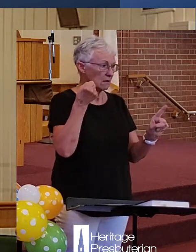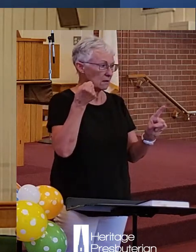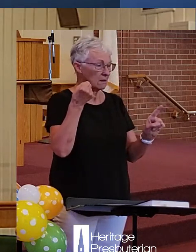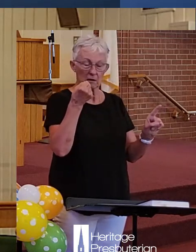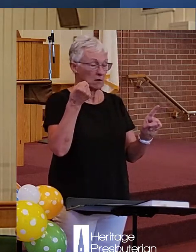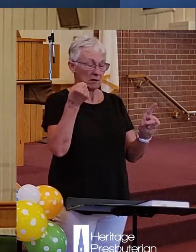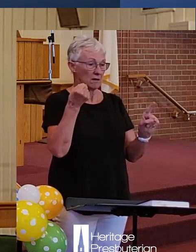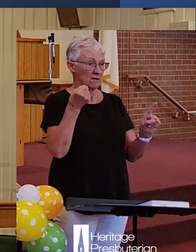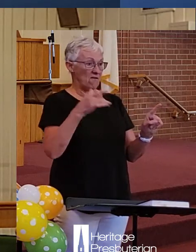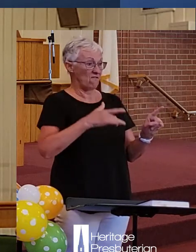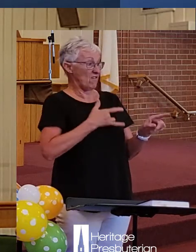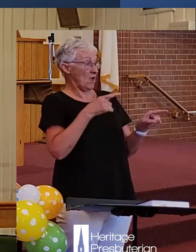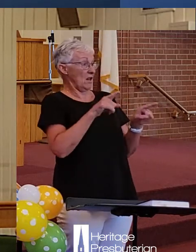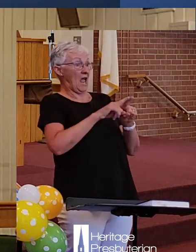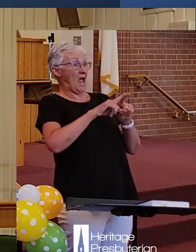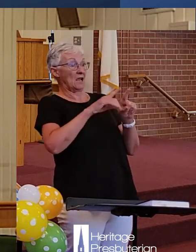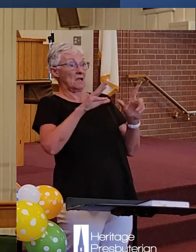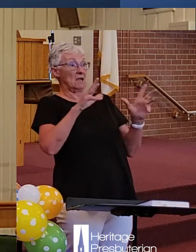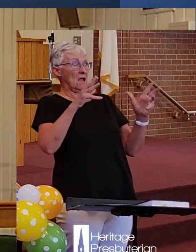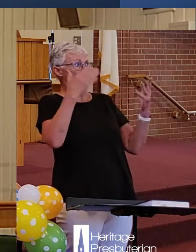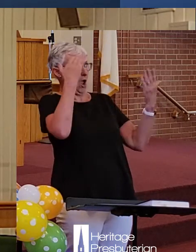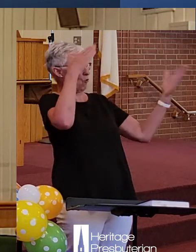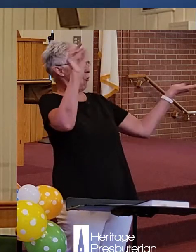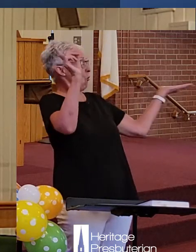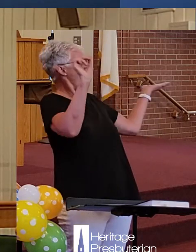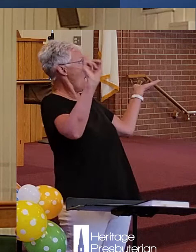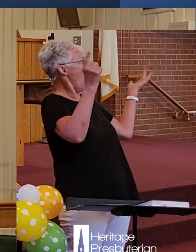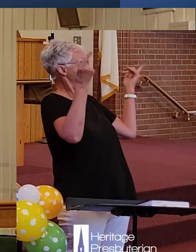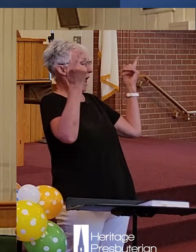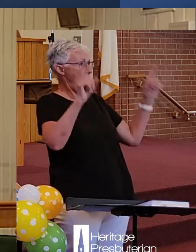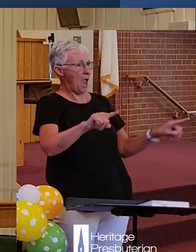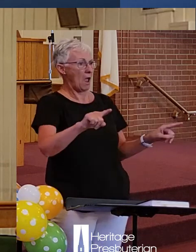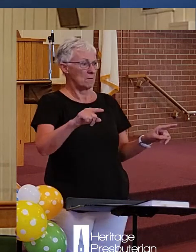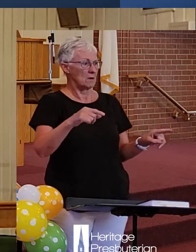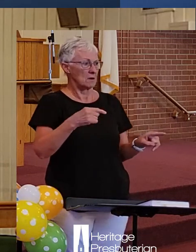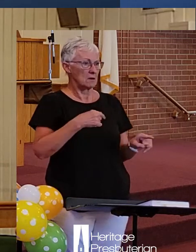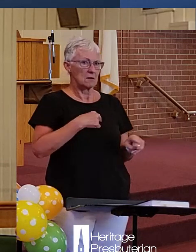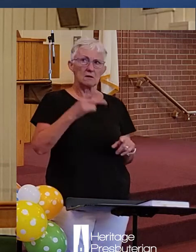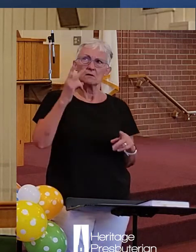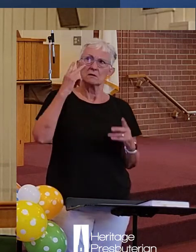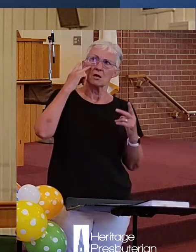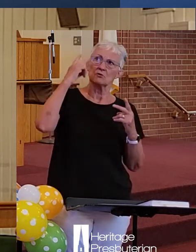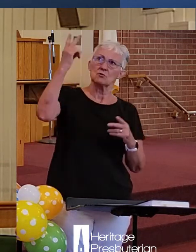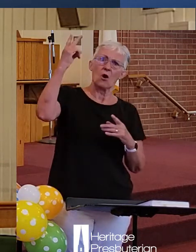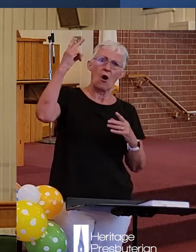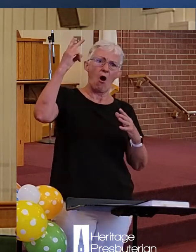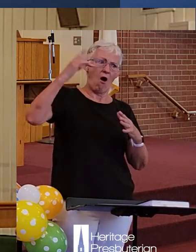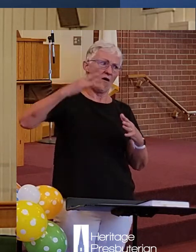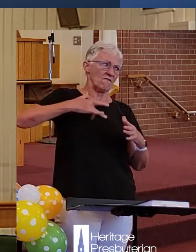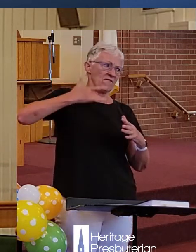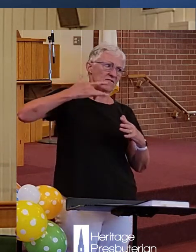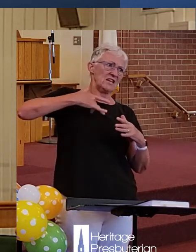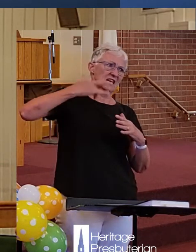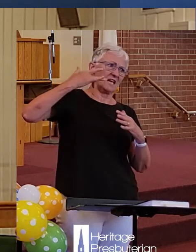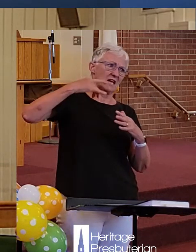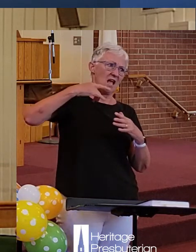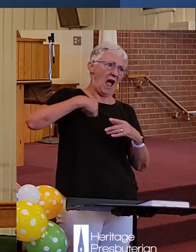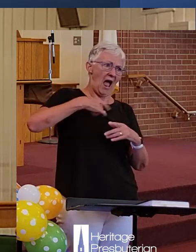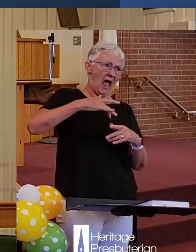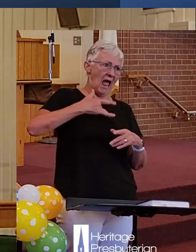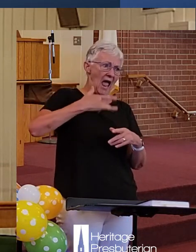nowhere. Actually, it was from up above my head and behind, so close I had to